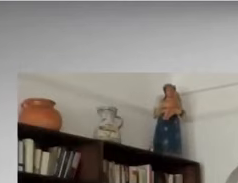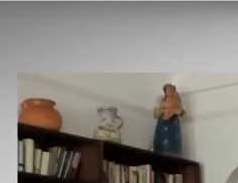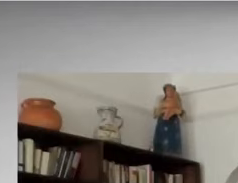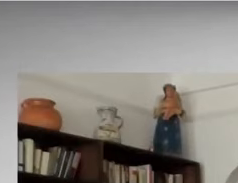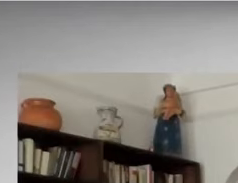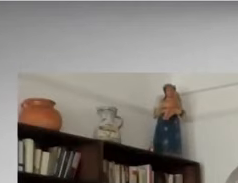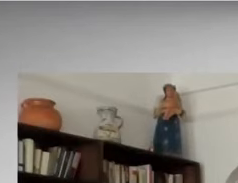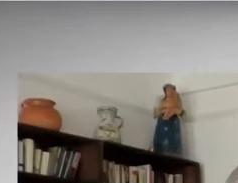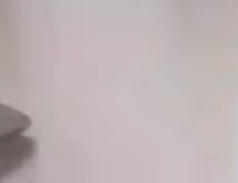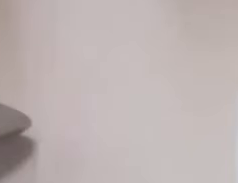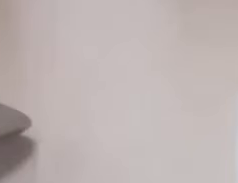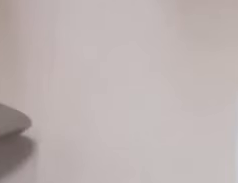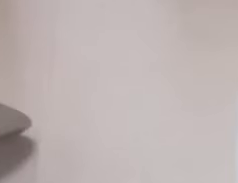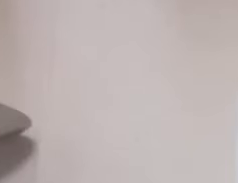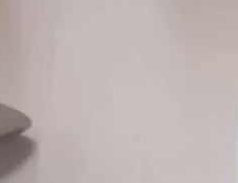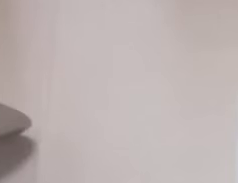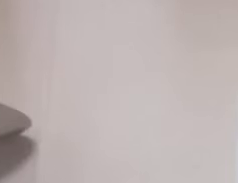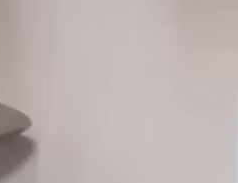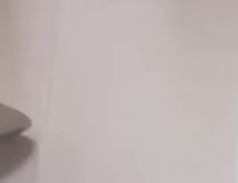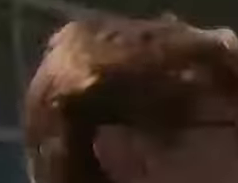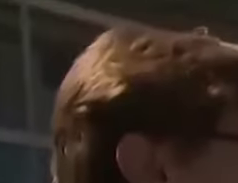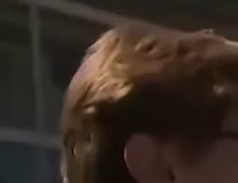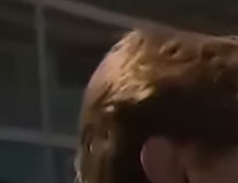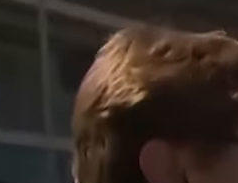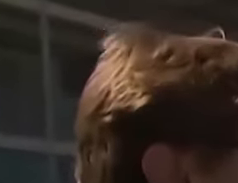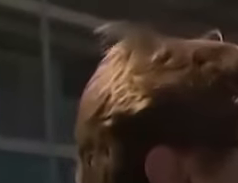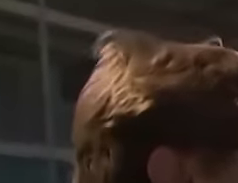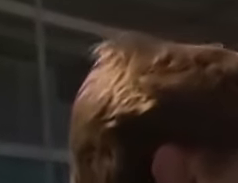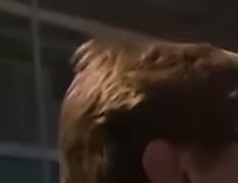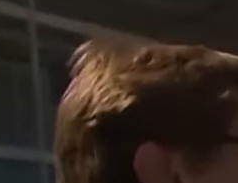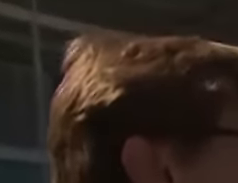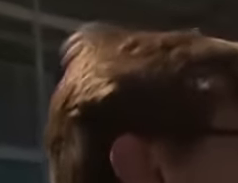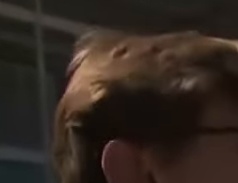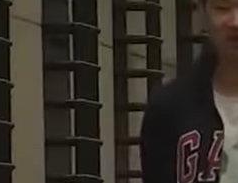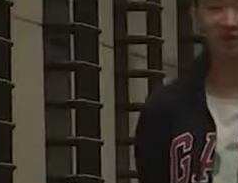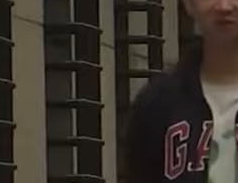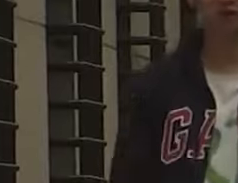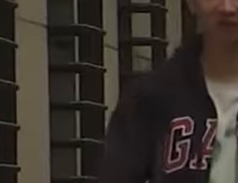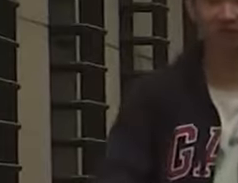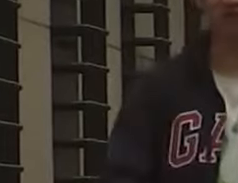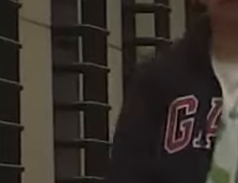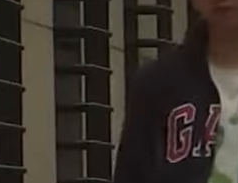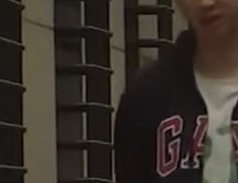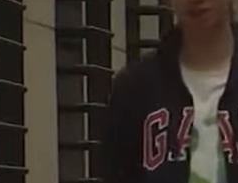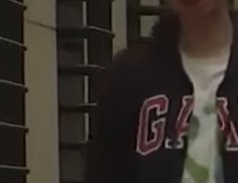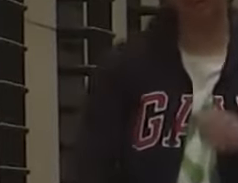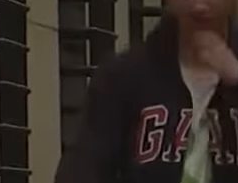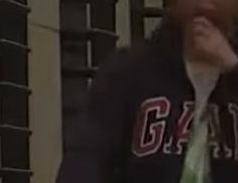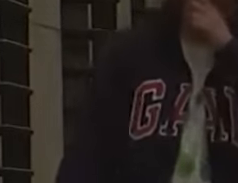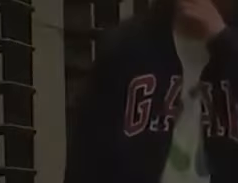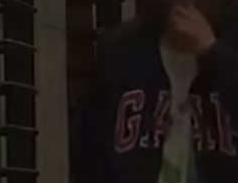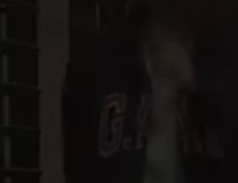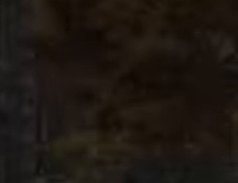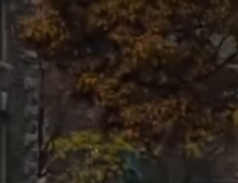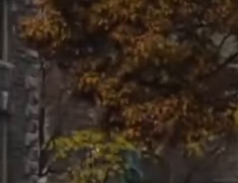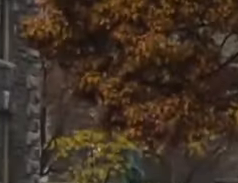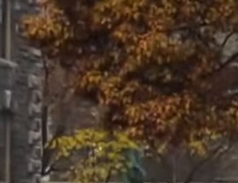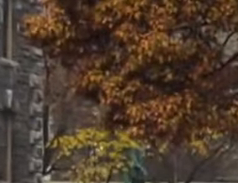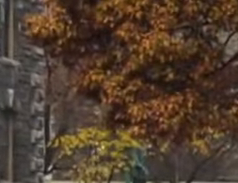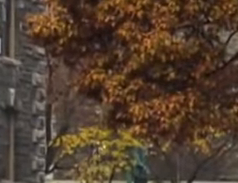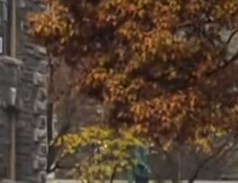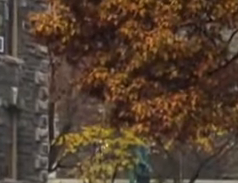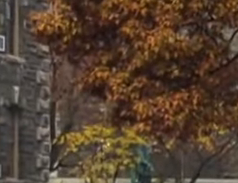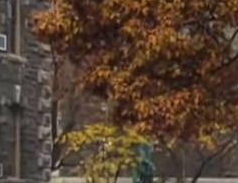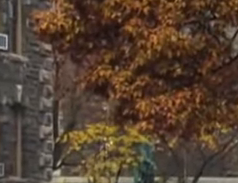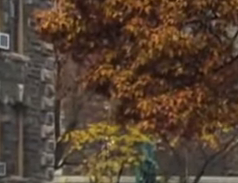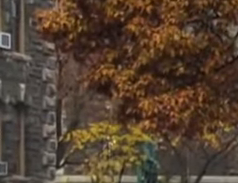on consensus building, not with intimidation tactics, but with debate and discussion and civil discourse. Being